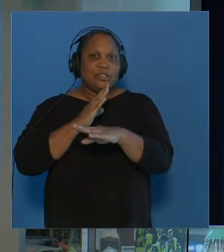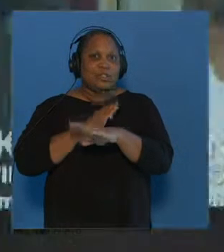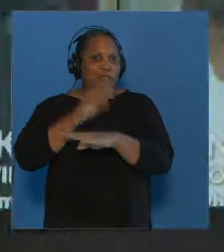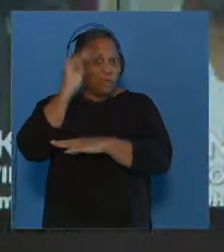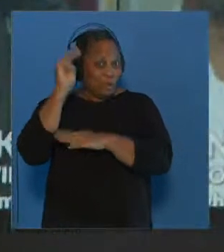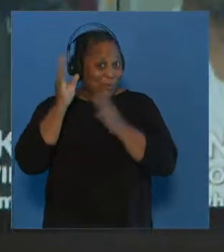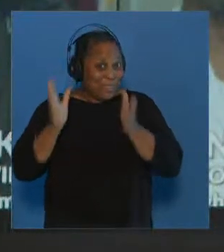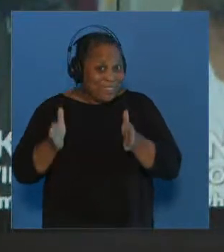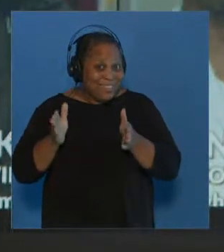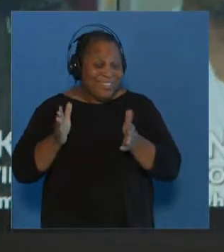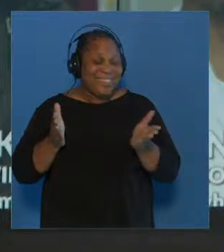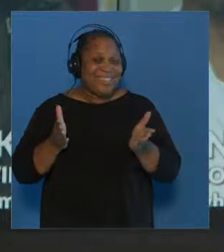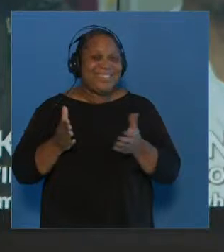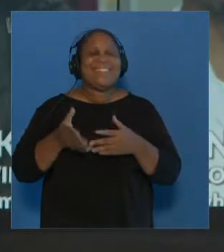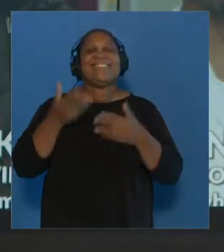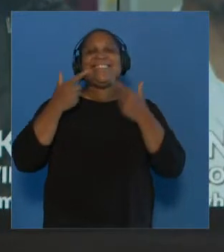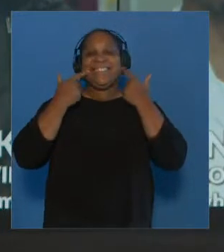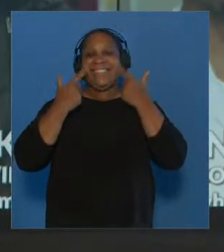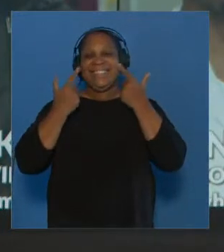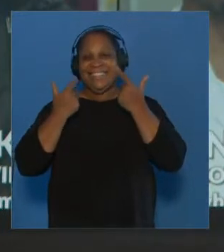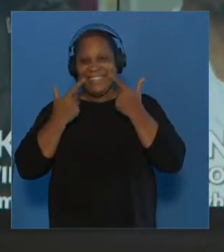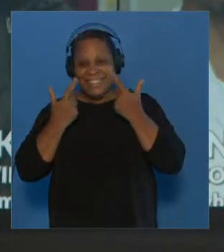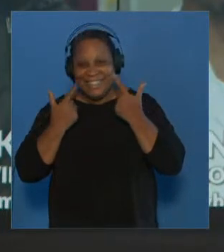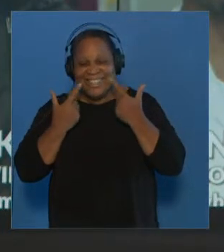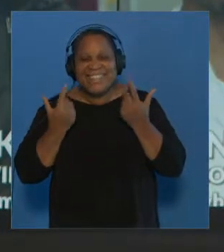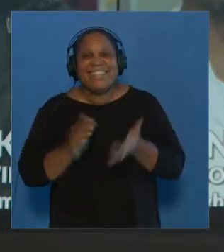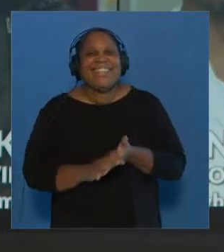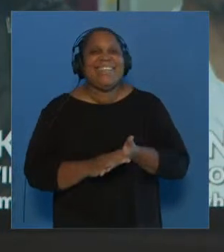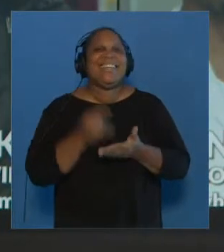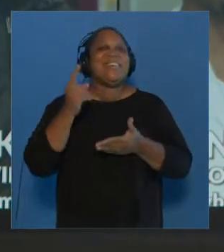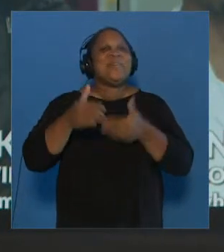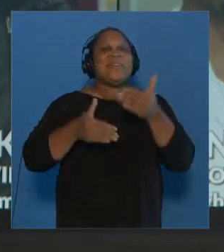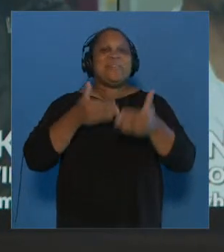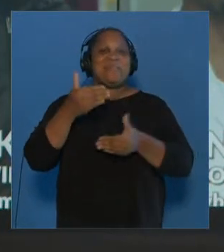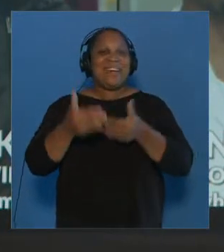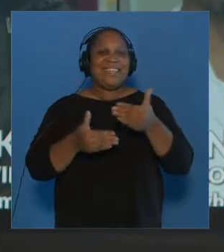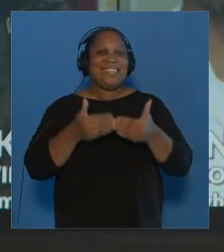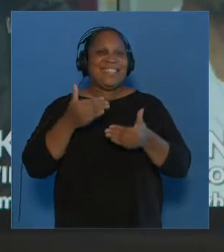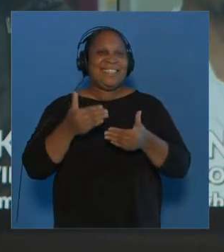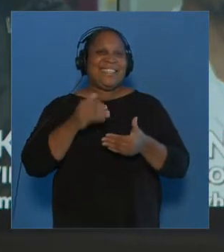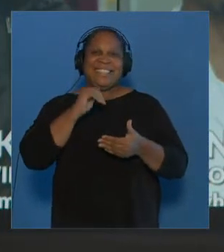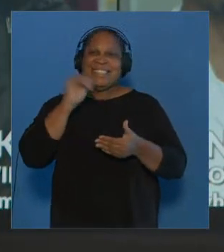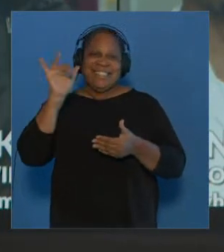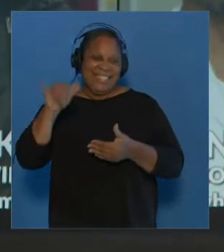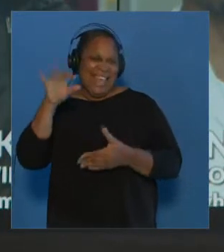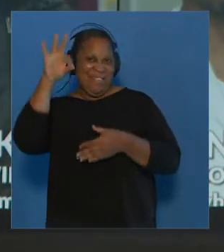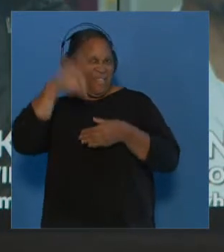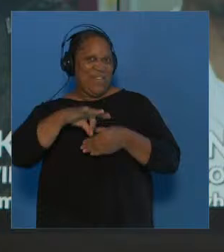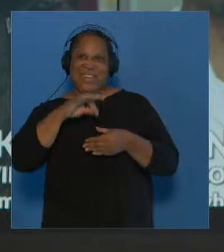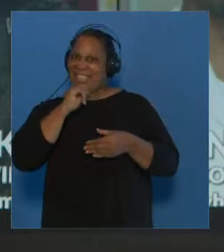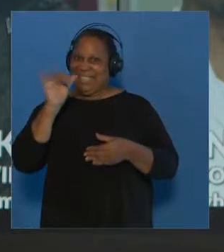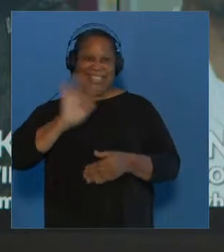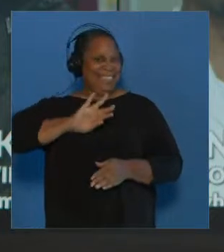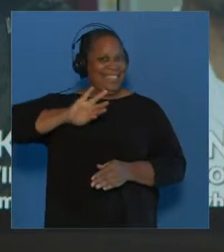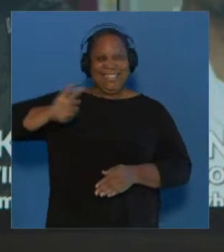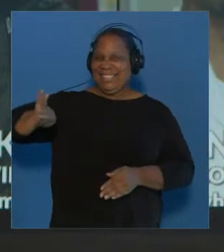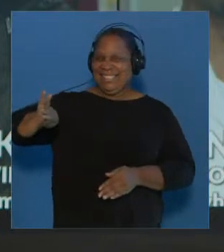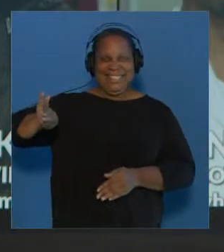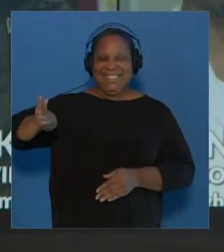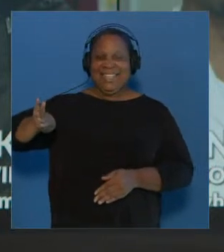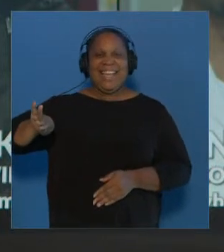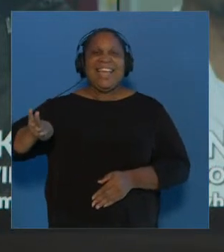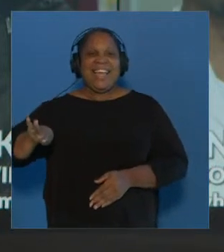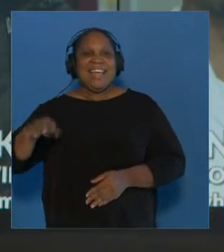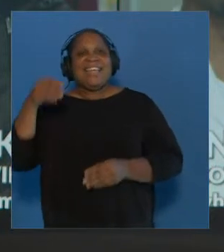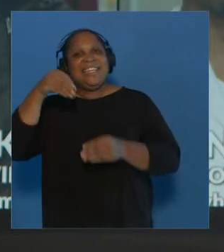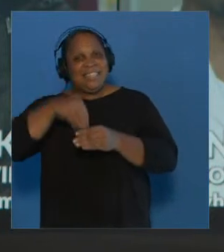Tourism? If there's one process that is not subject to democracy, it's that one. So it relies inside